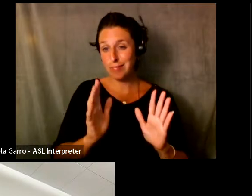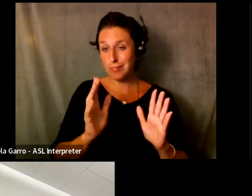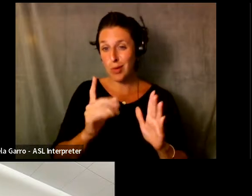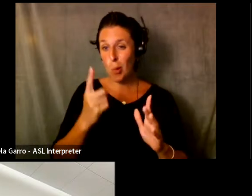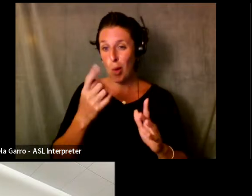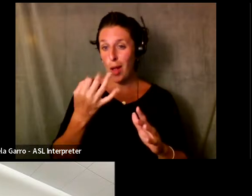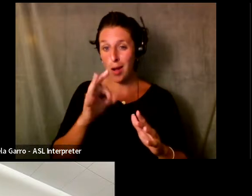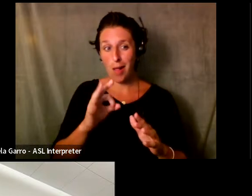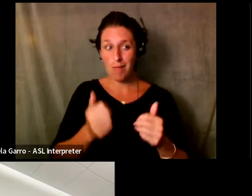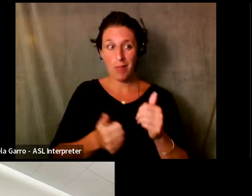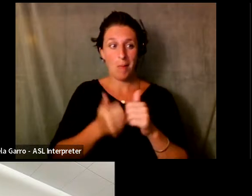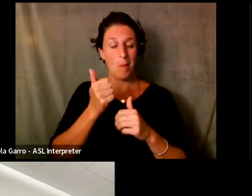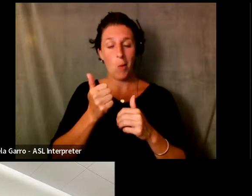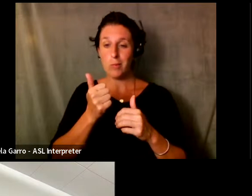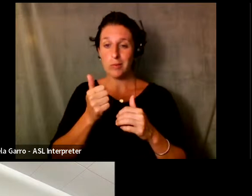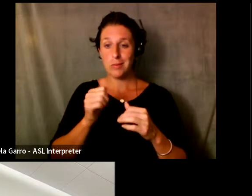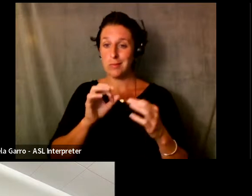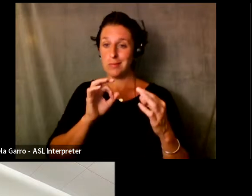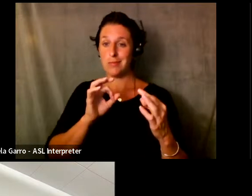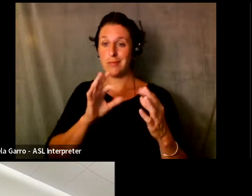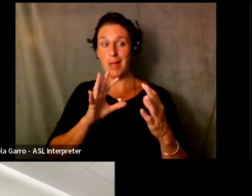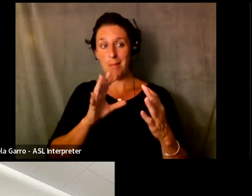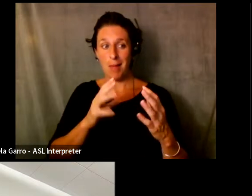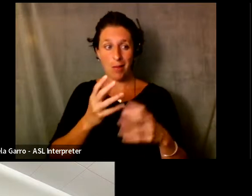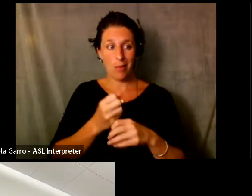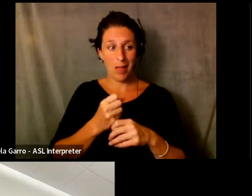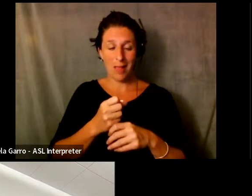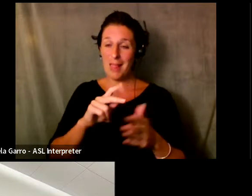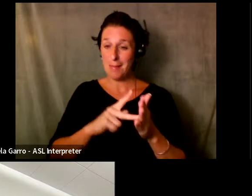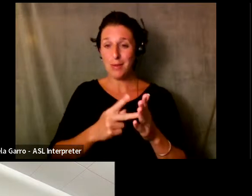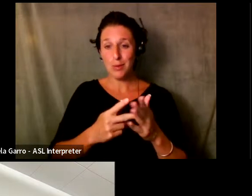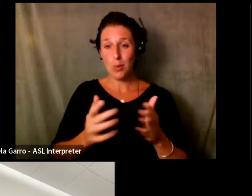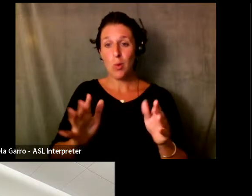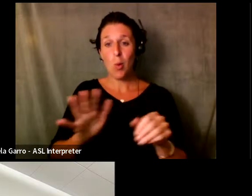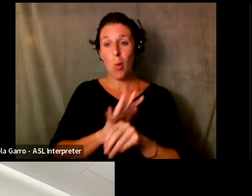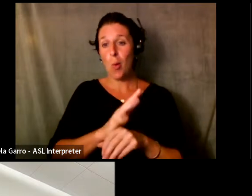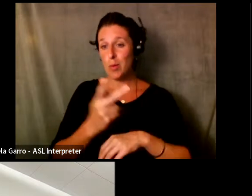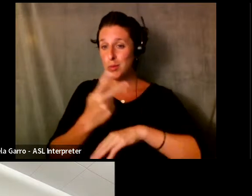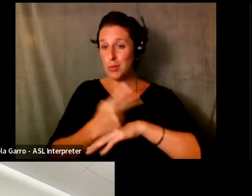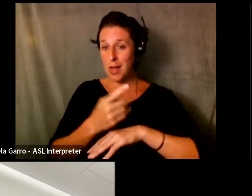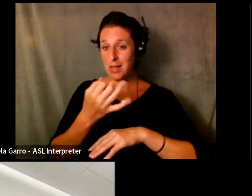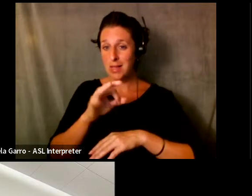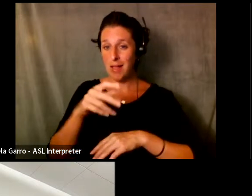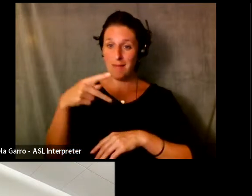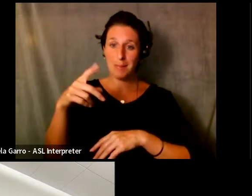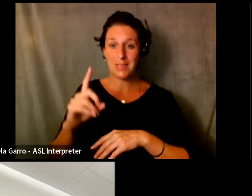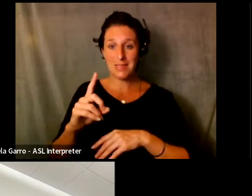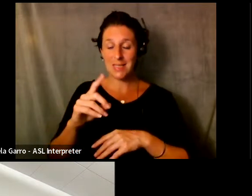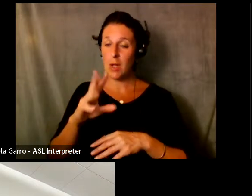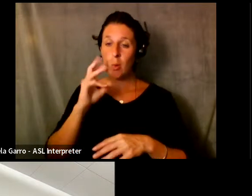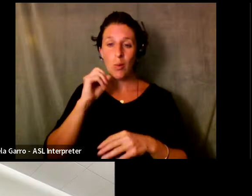constructive feedback, then that means the whole 2 days of PD was excellent. If that was the main